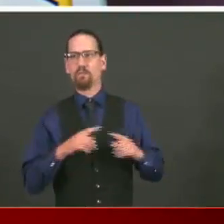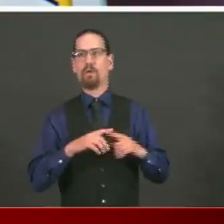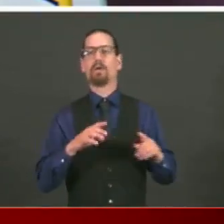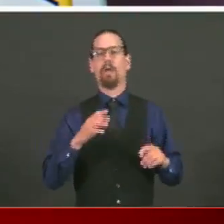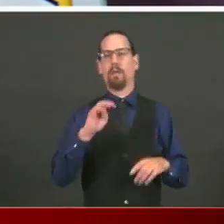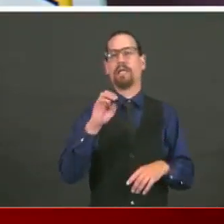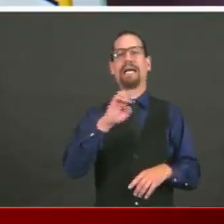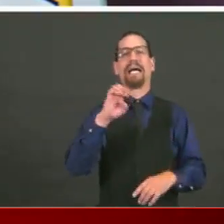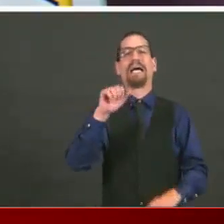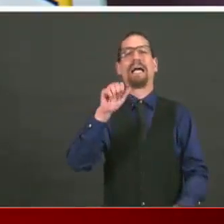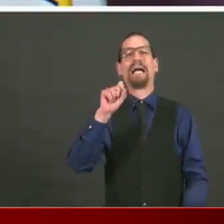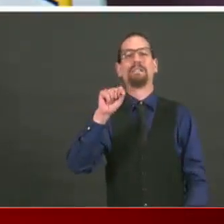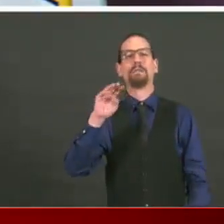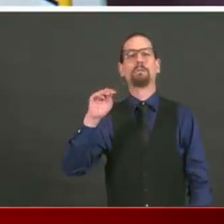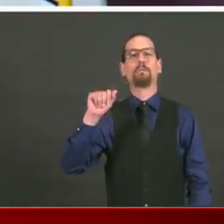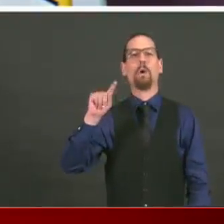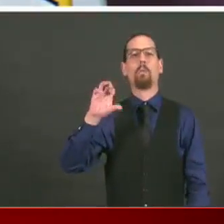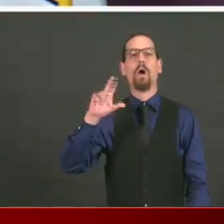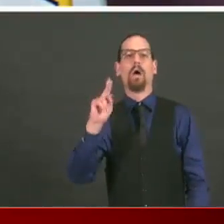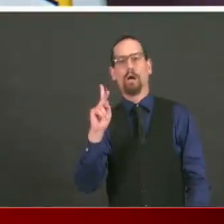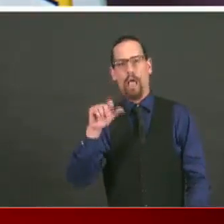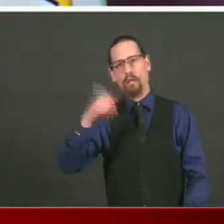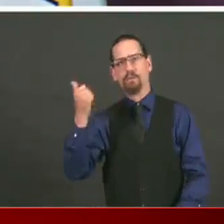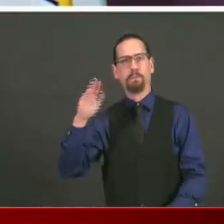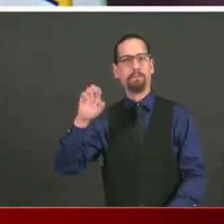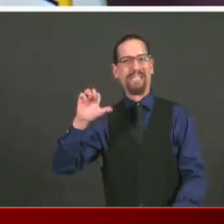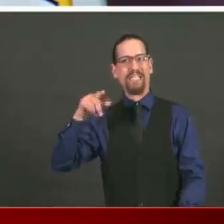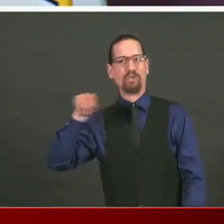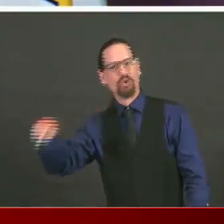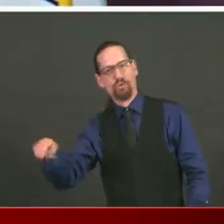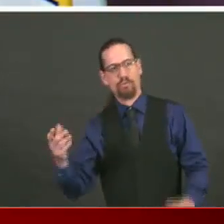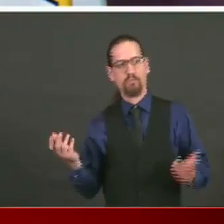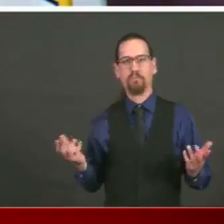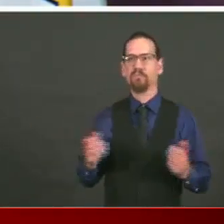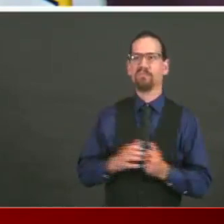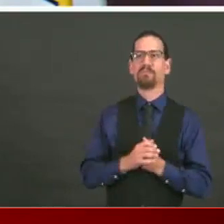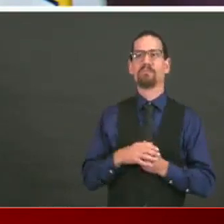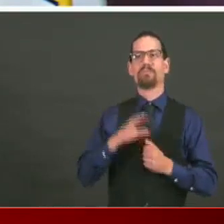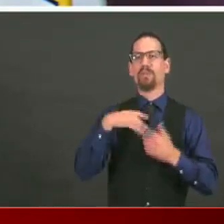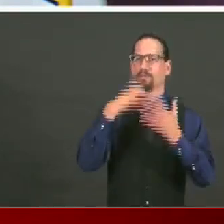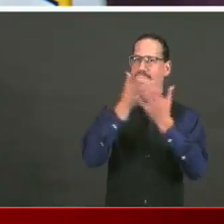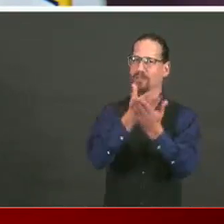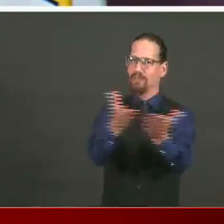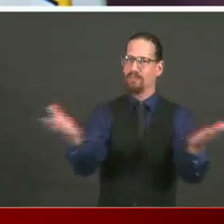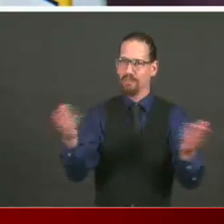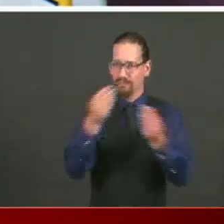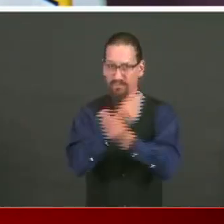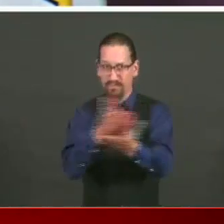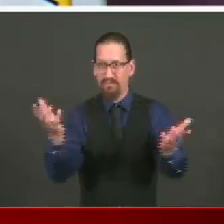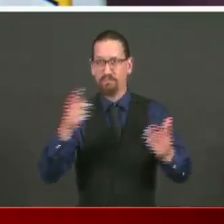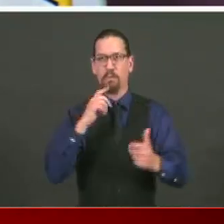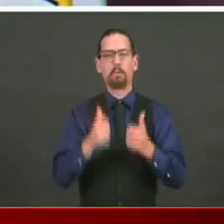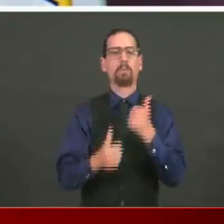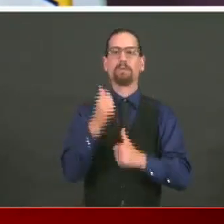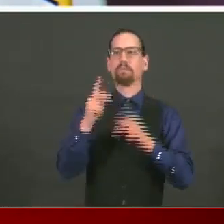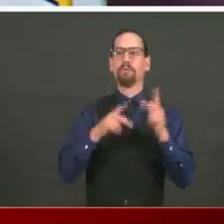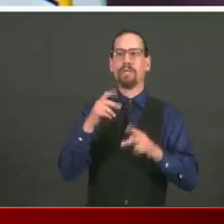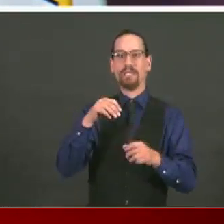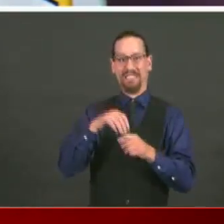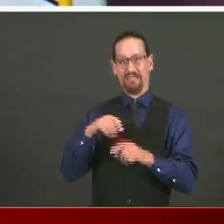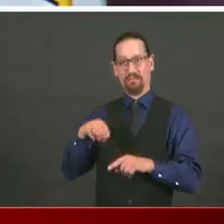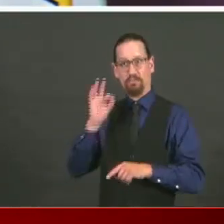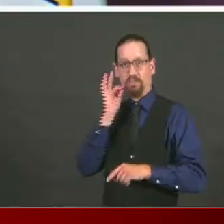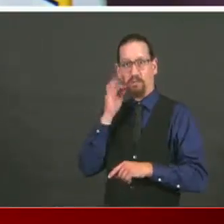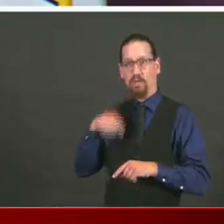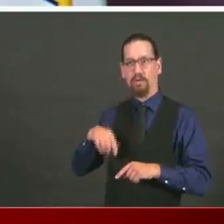of the people who go to Musquamica Beach are not from Rhode Island. So I hope they get the